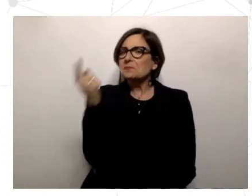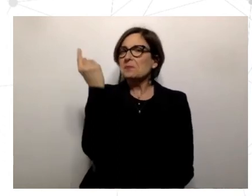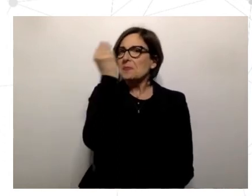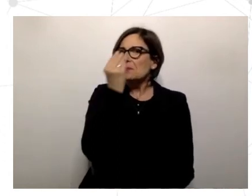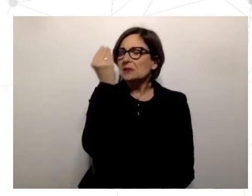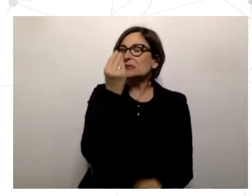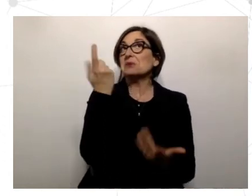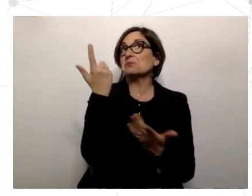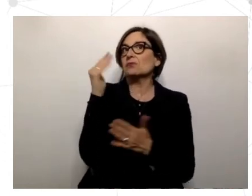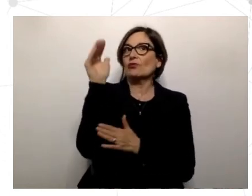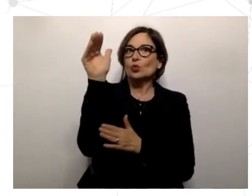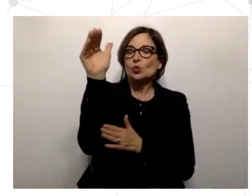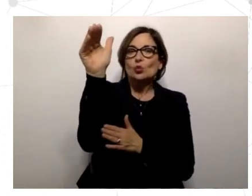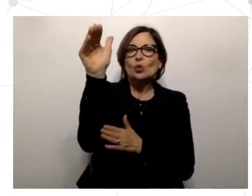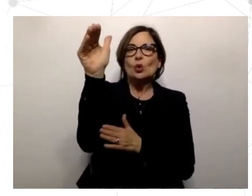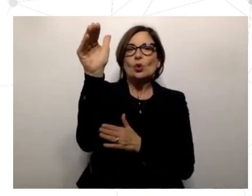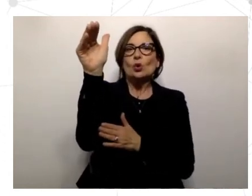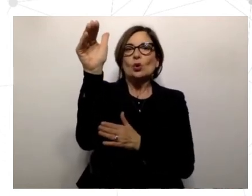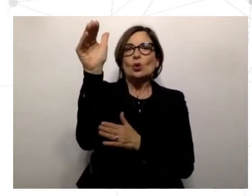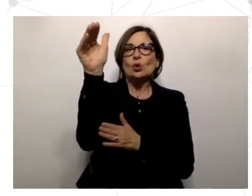in futuro di